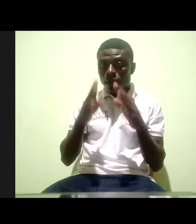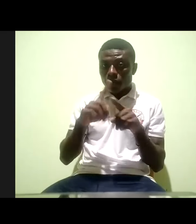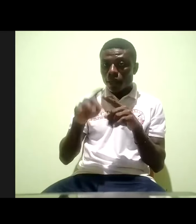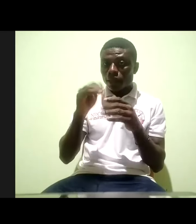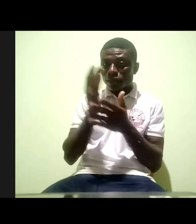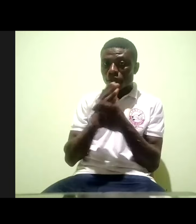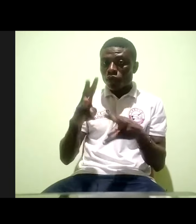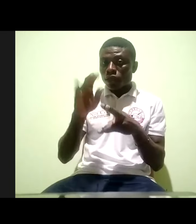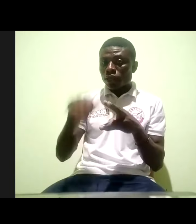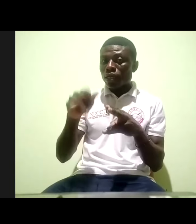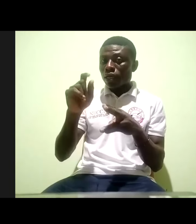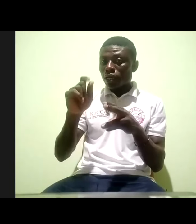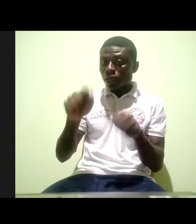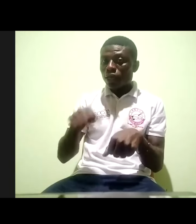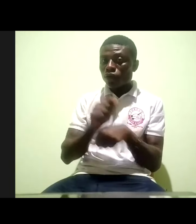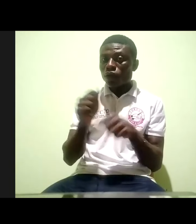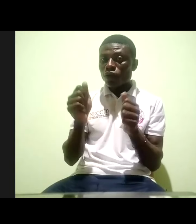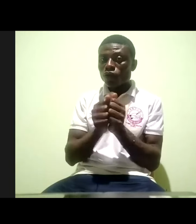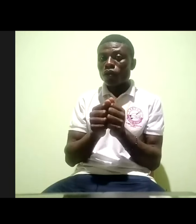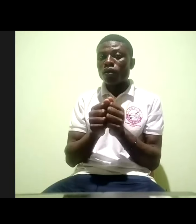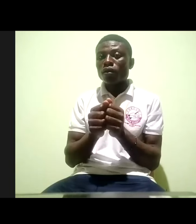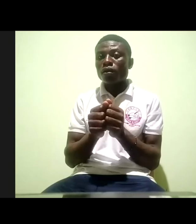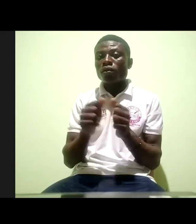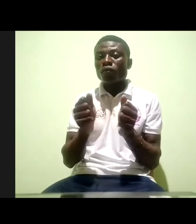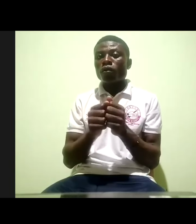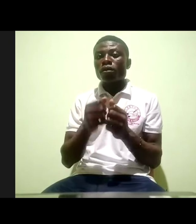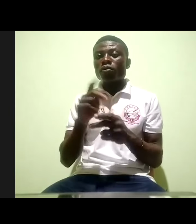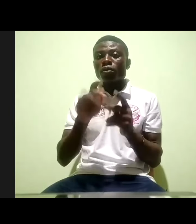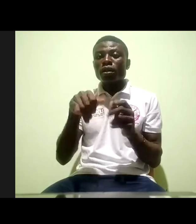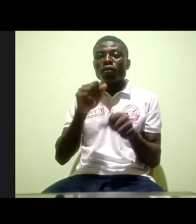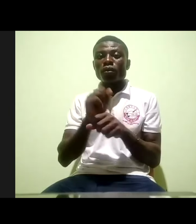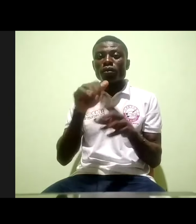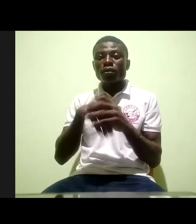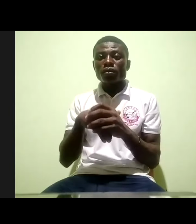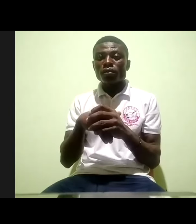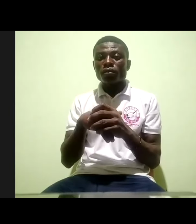strategies I can share with the participants here is that